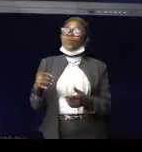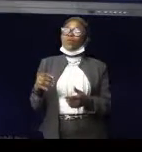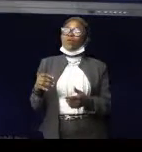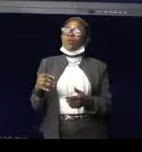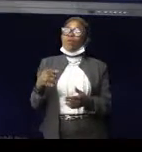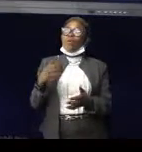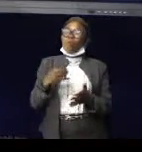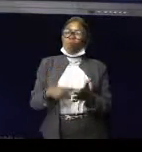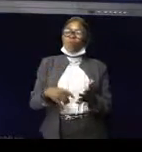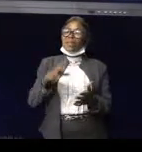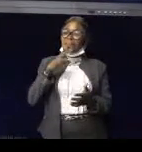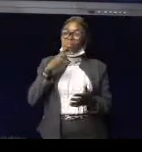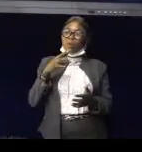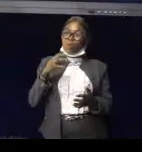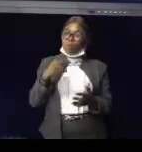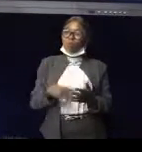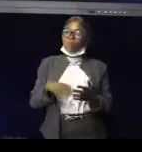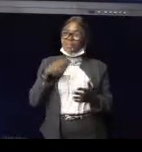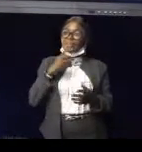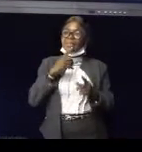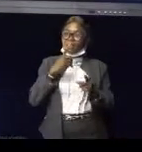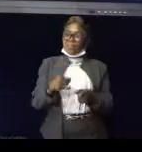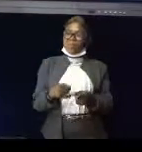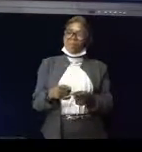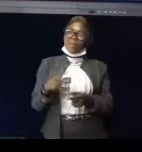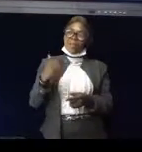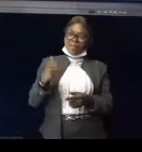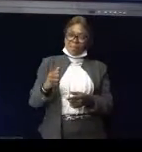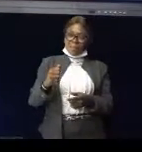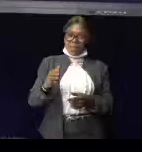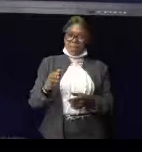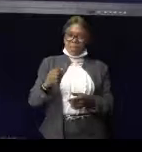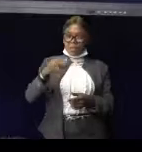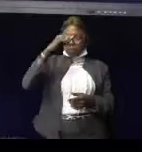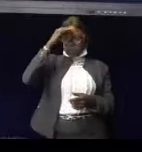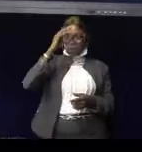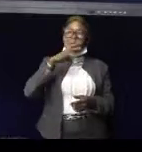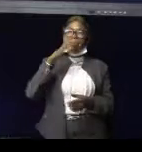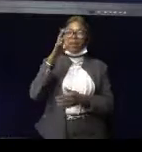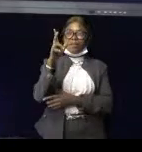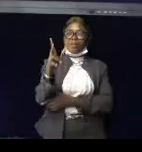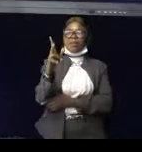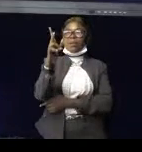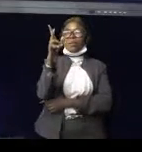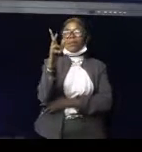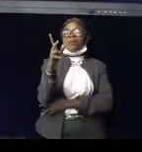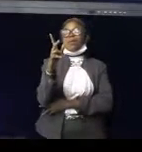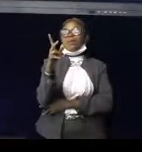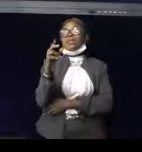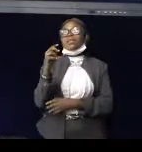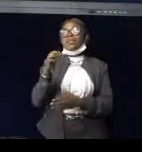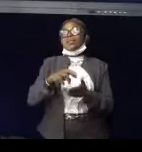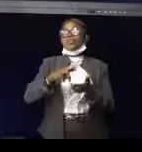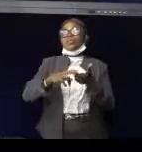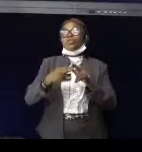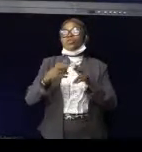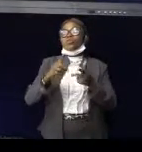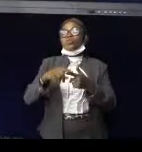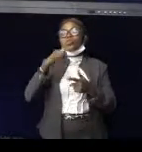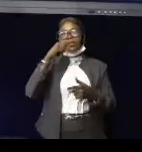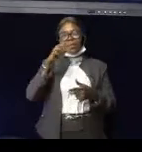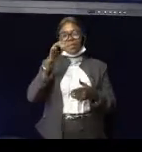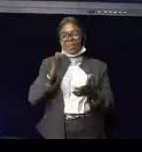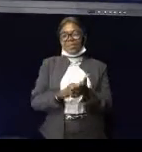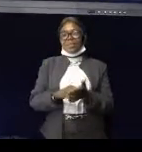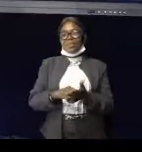the boys of the girls? So you say the boys are 3, but in relation to the girl, that is 3. The girls, rather, in relation to the girls, that is